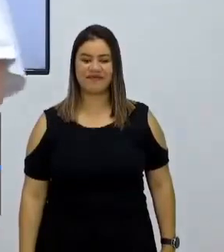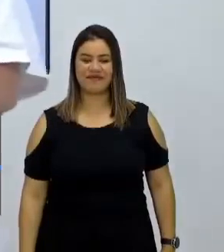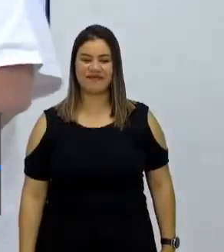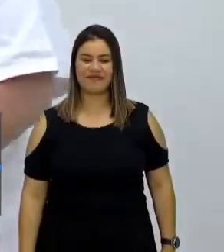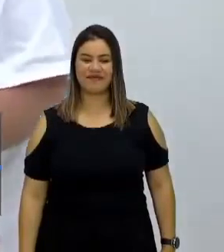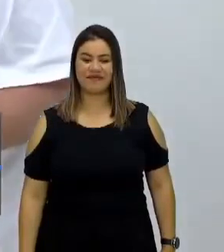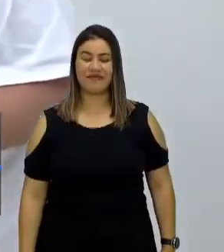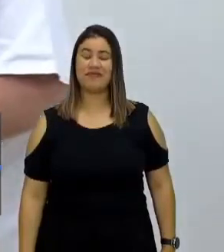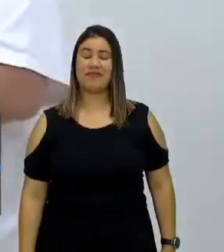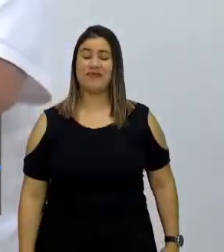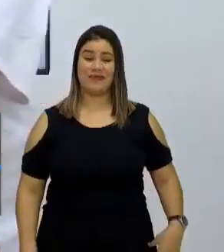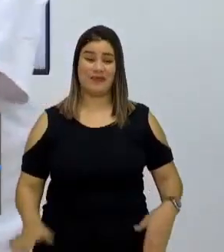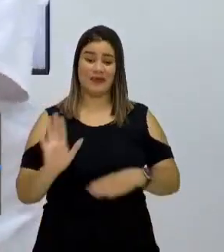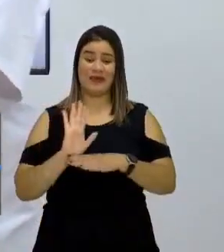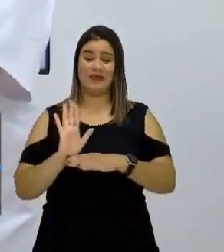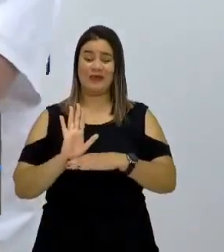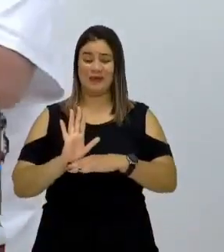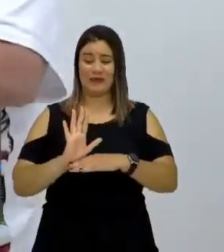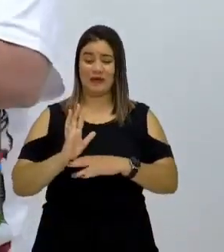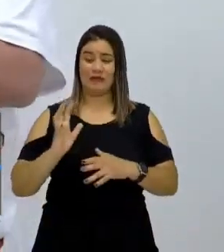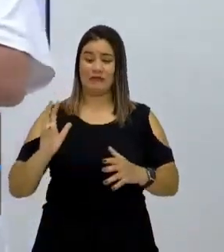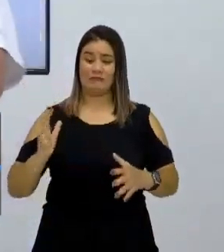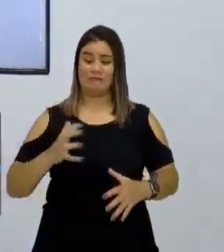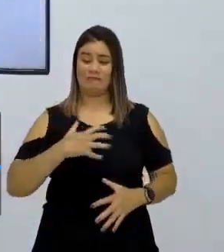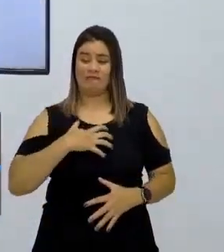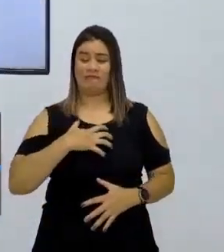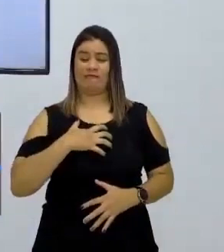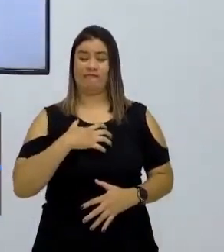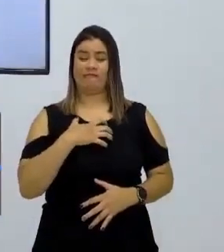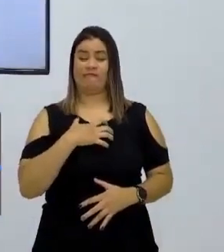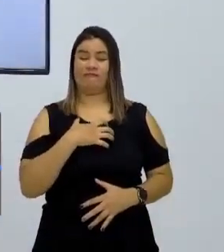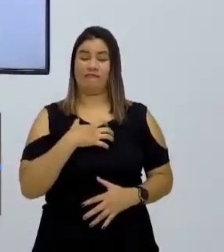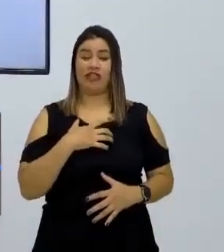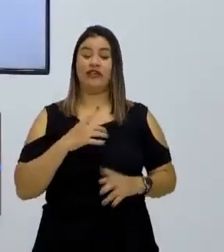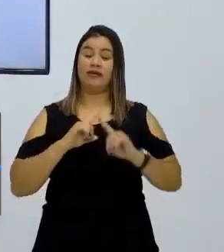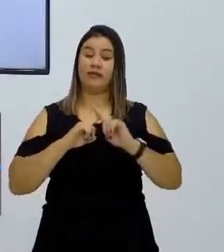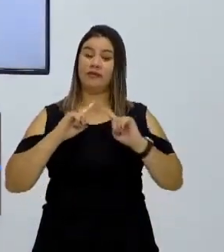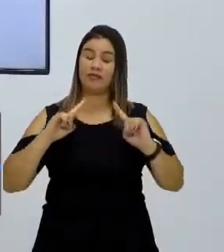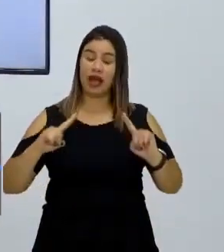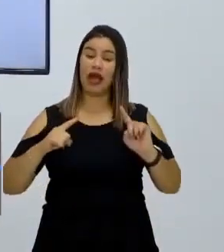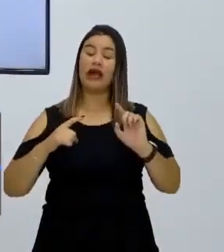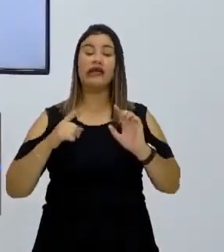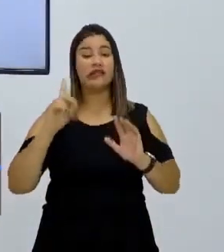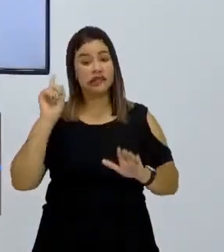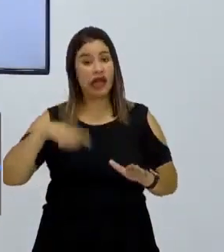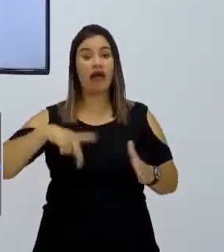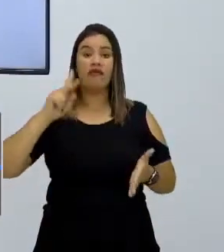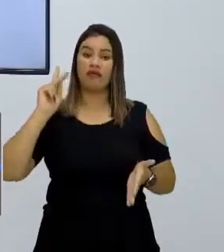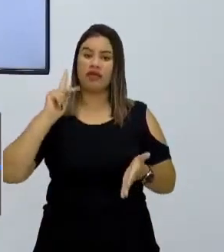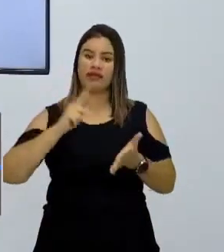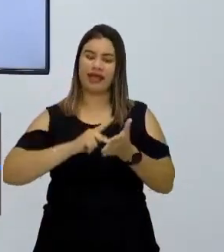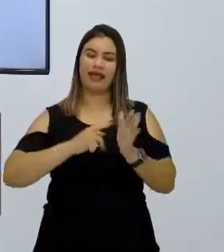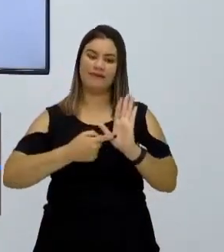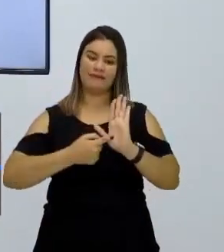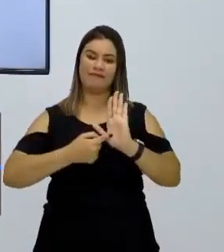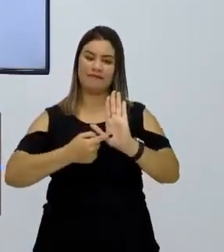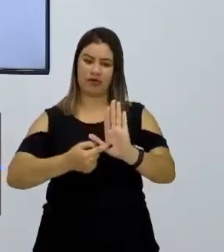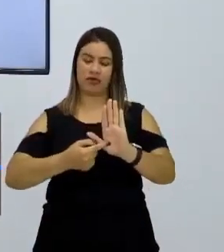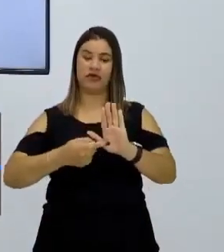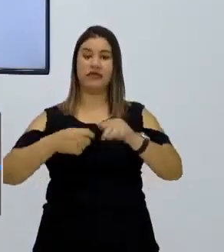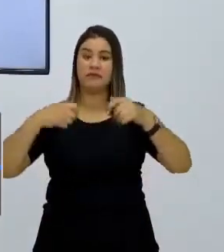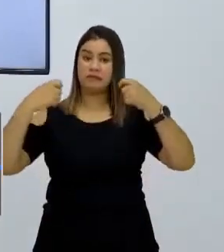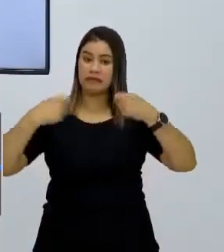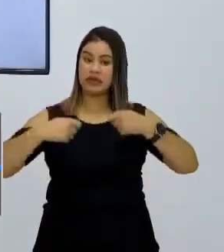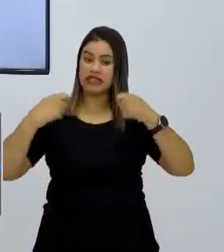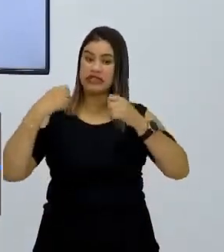Um pouco, né, chocante, né, mas Sim. é uma realidade que tem que ser mostrada, né, e deveriam, né, fazer mais,